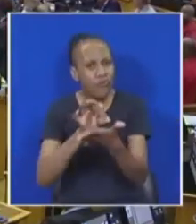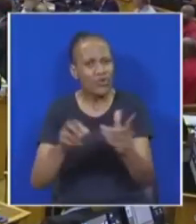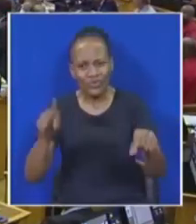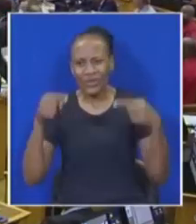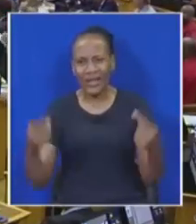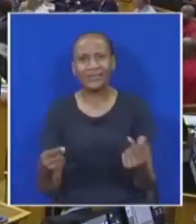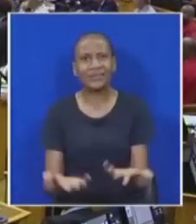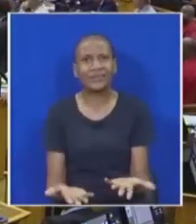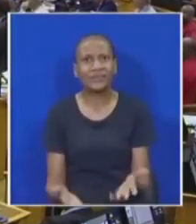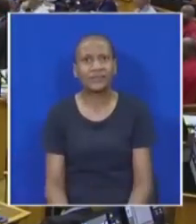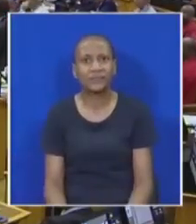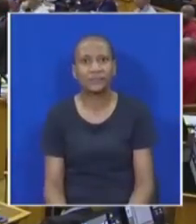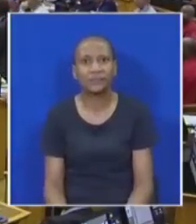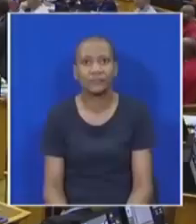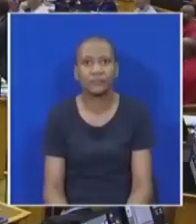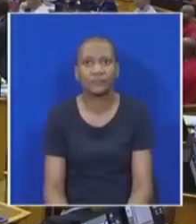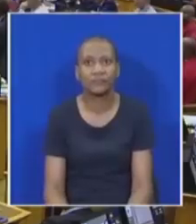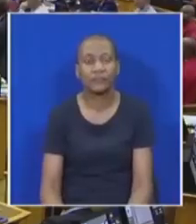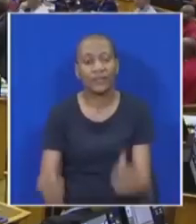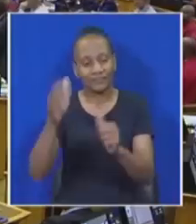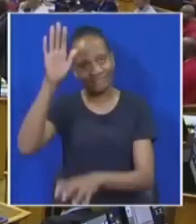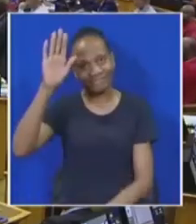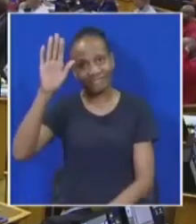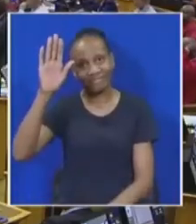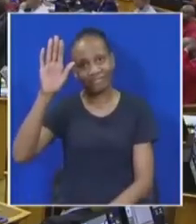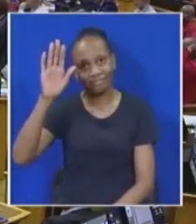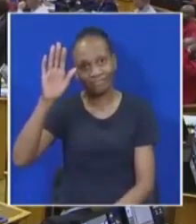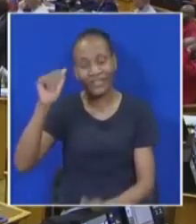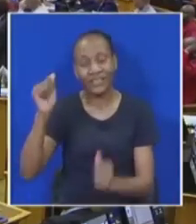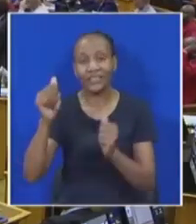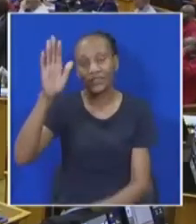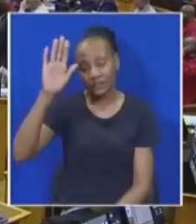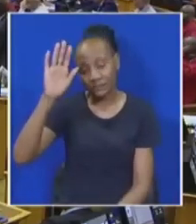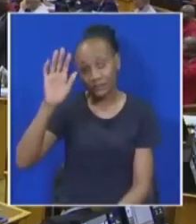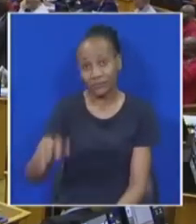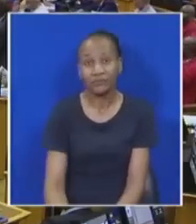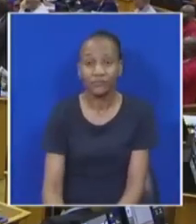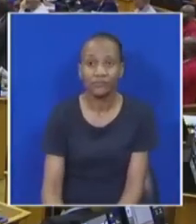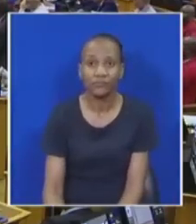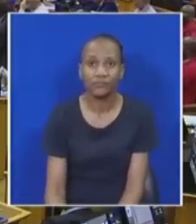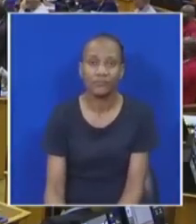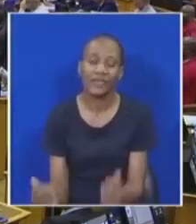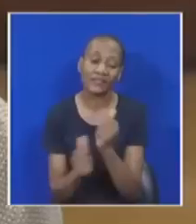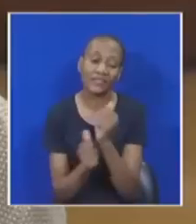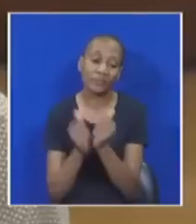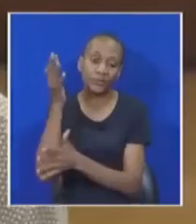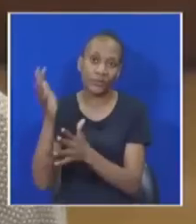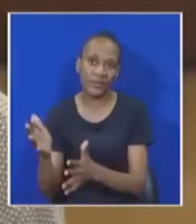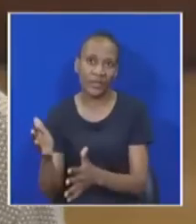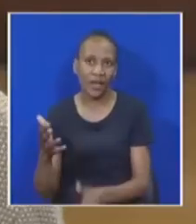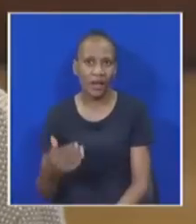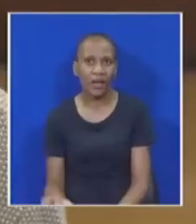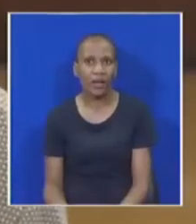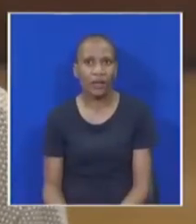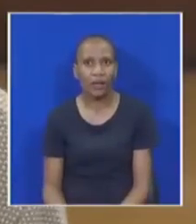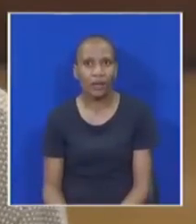You. Thank Listen. You, Deputy Speaker. Go ahead, Honorable thank Member. You very much. Deputy Speaker, I just want us